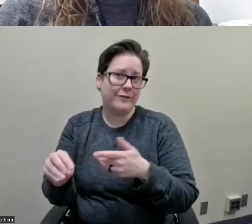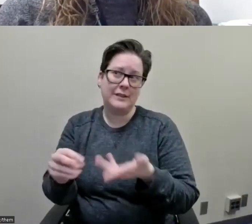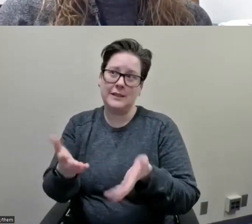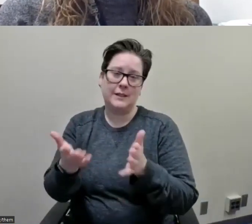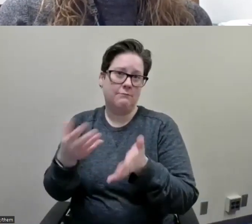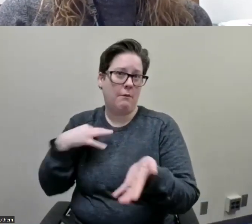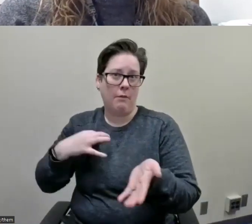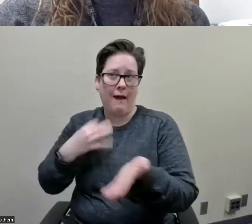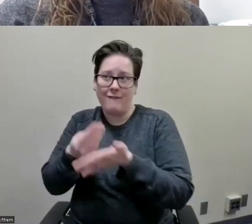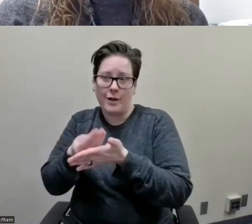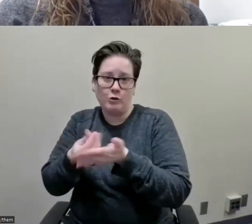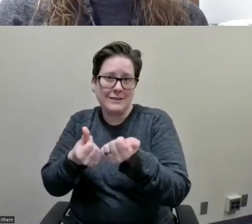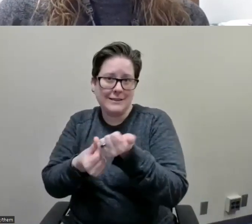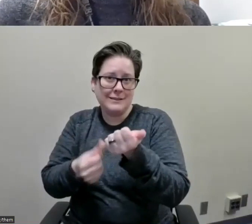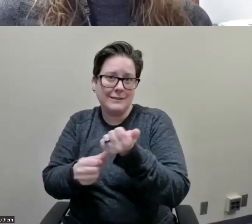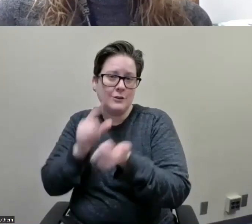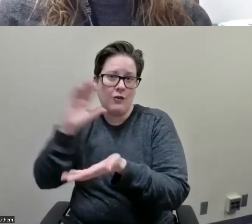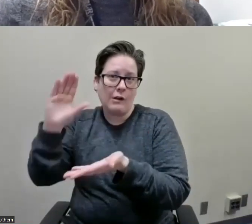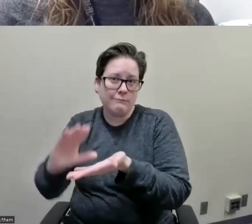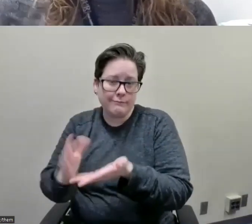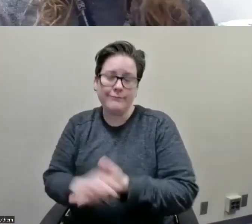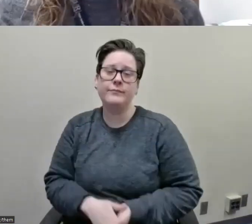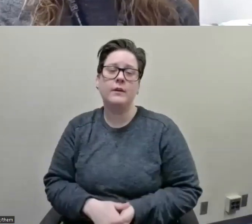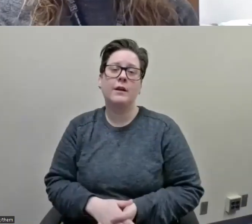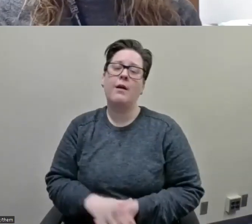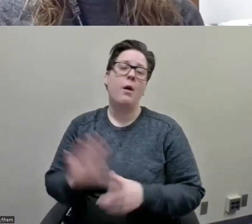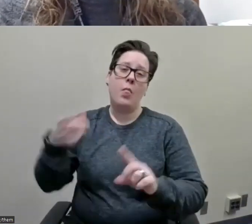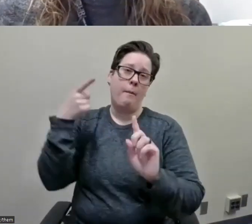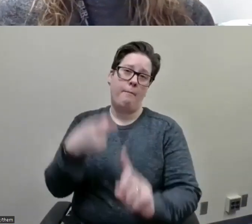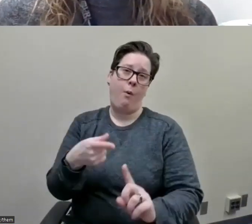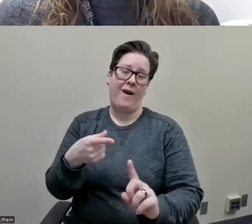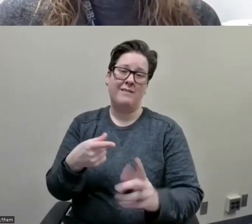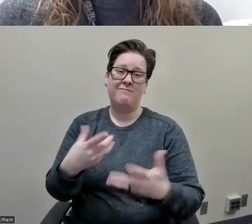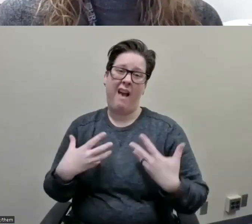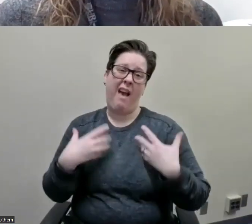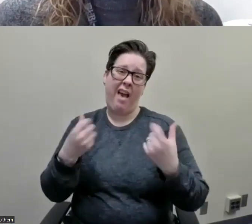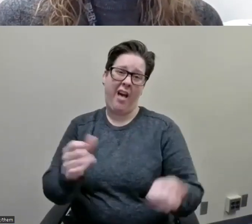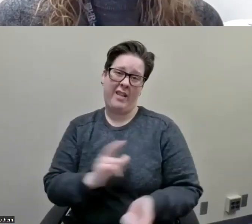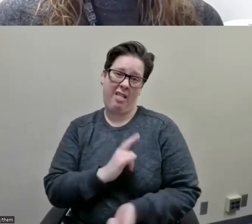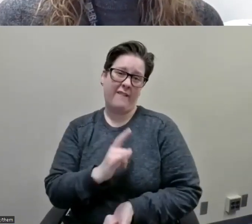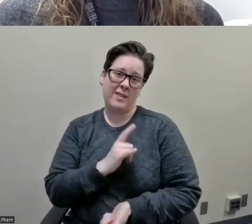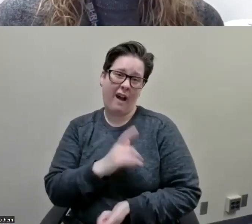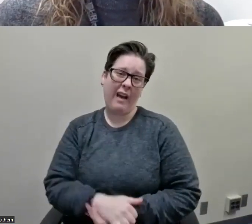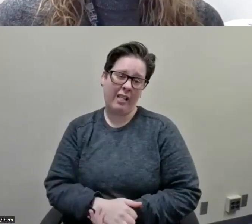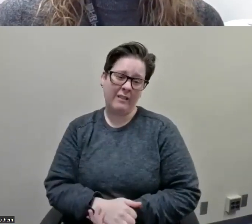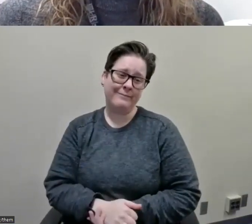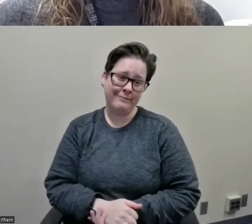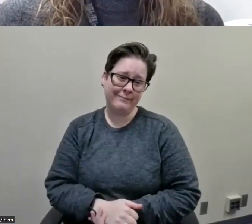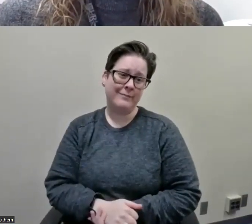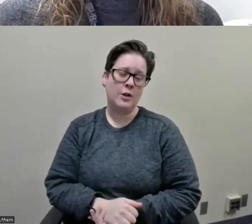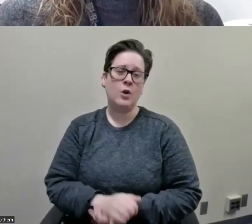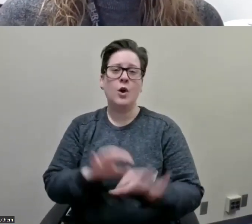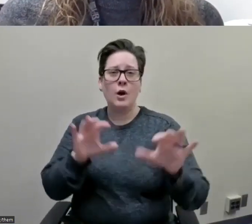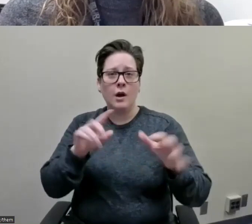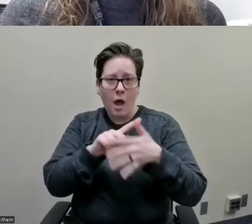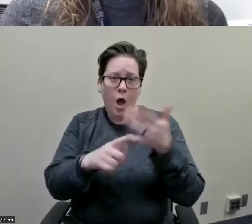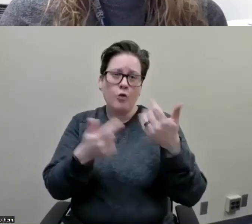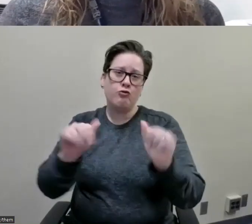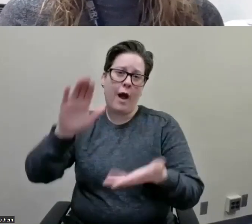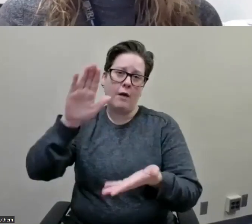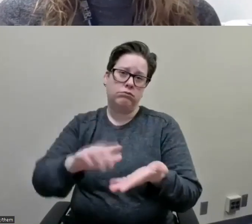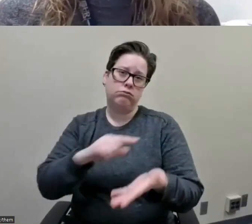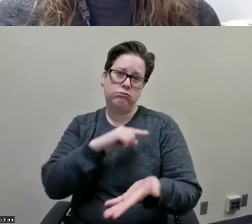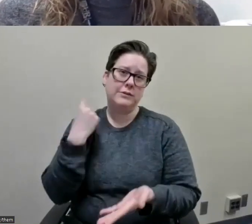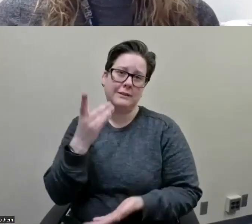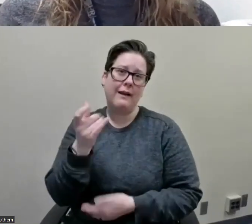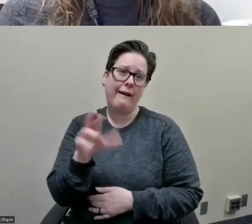something that were helpful. And again, the bottom line is a healthy living, living a healthy lifestyle, doing all those things to reduce your risk for